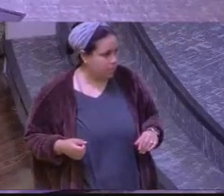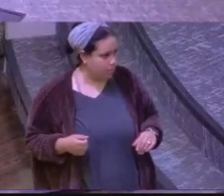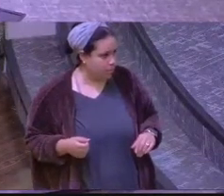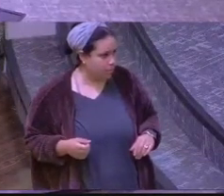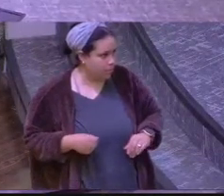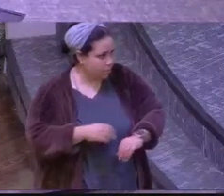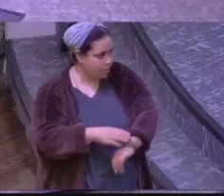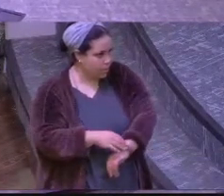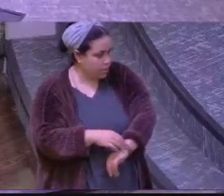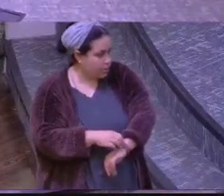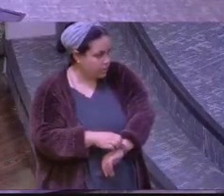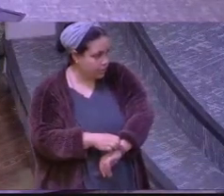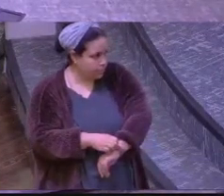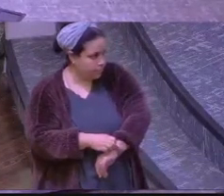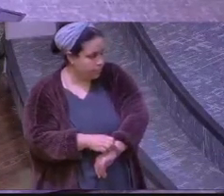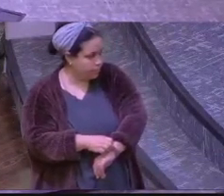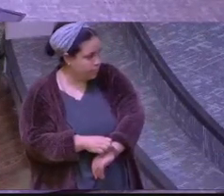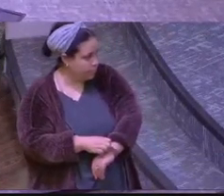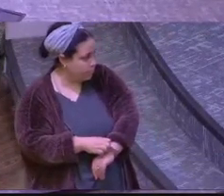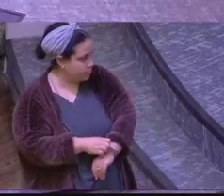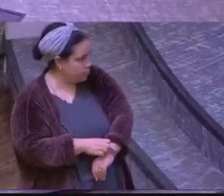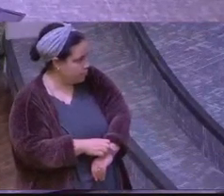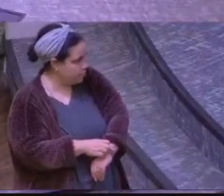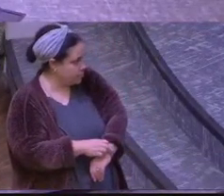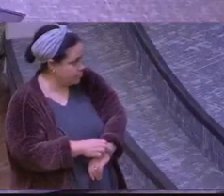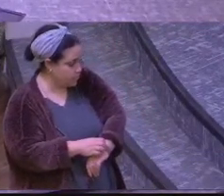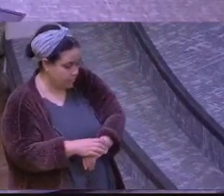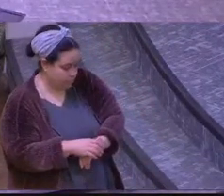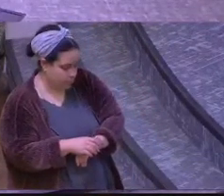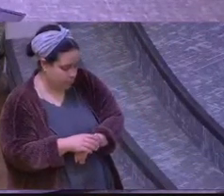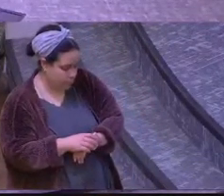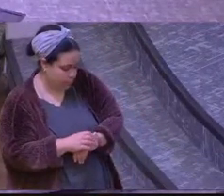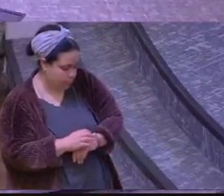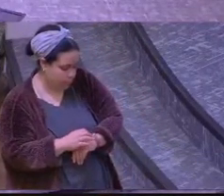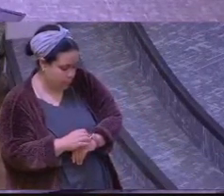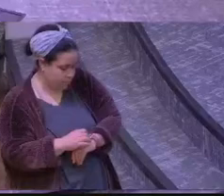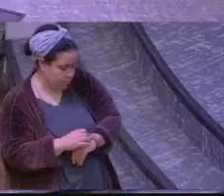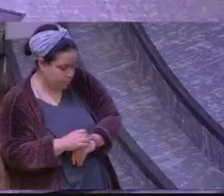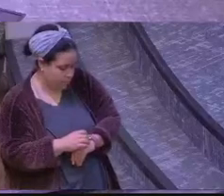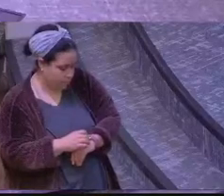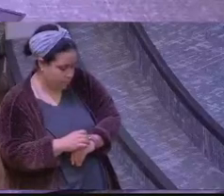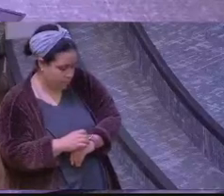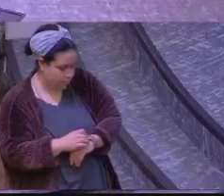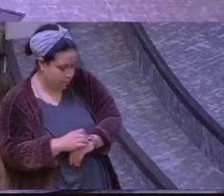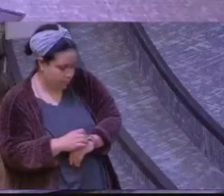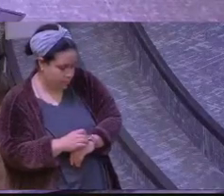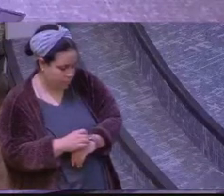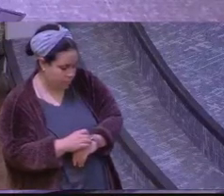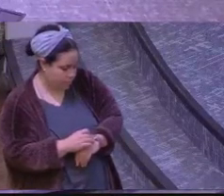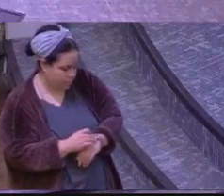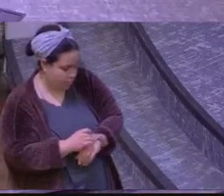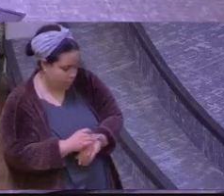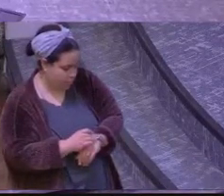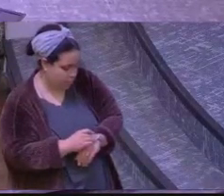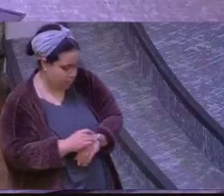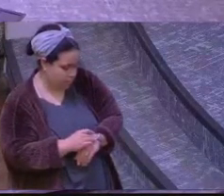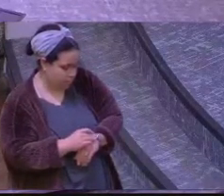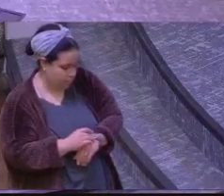All right, any other questions? Yes, Ms. Davis. So the Learning Center is now my new favorite topic.